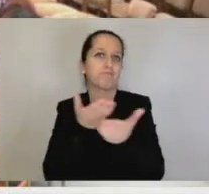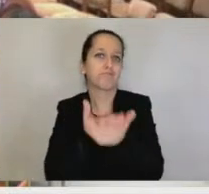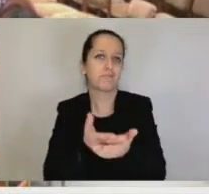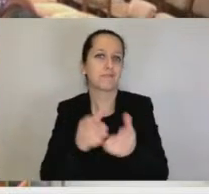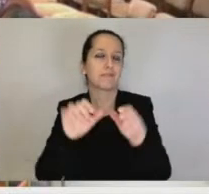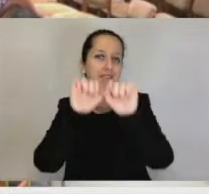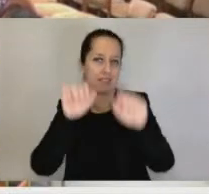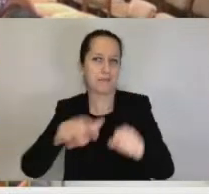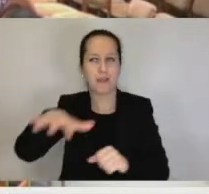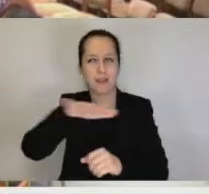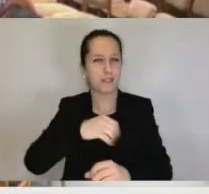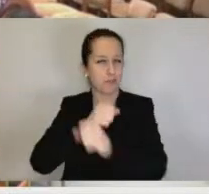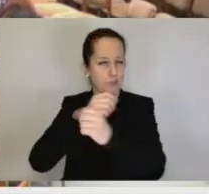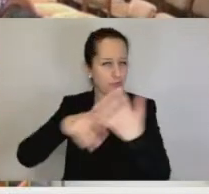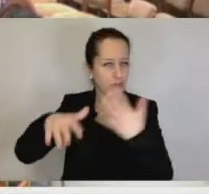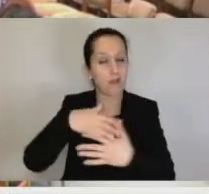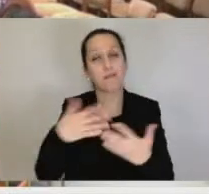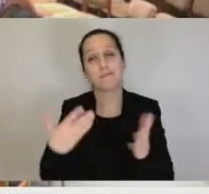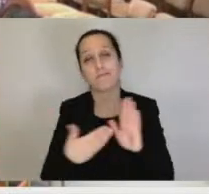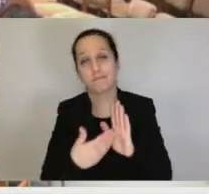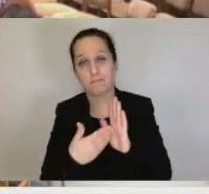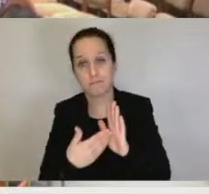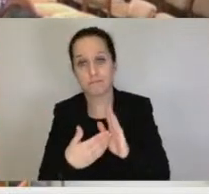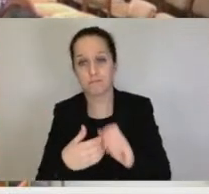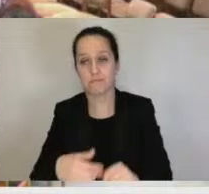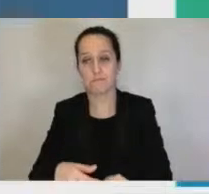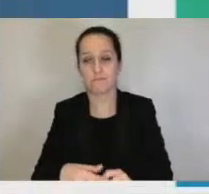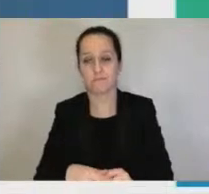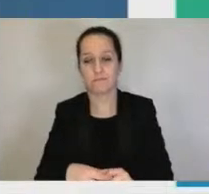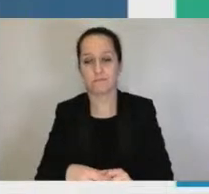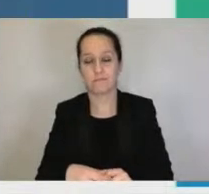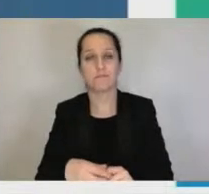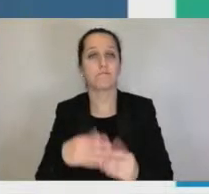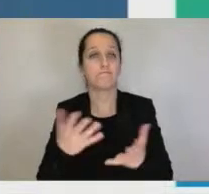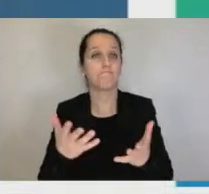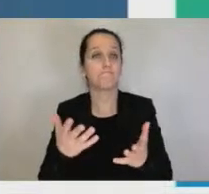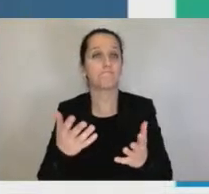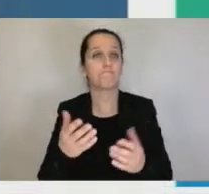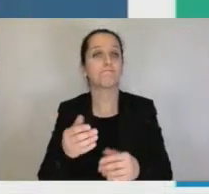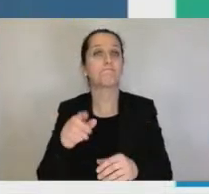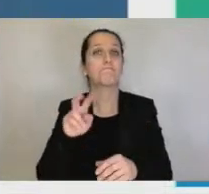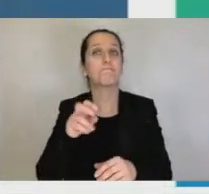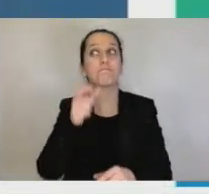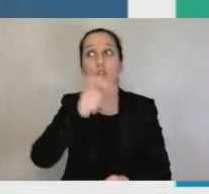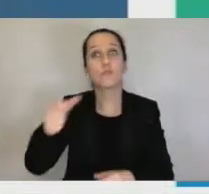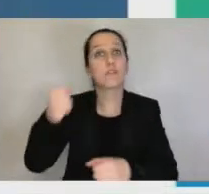Security measures, such as, for example,